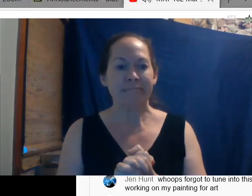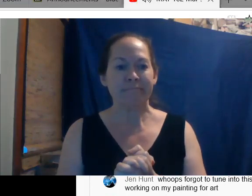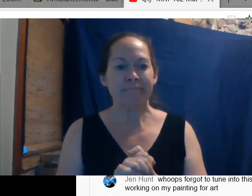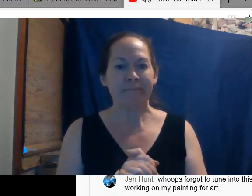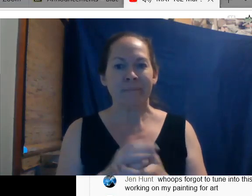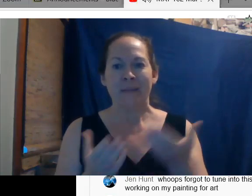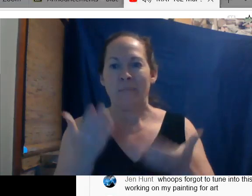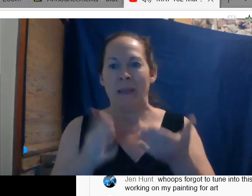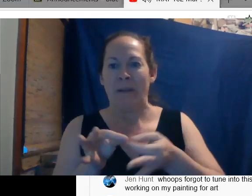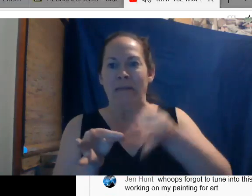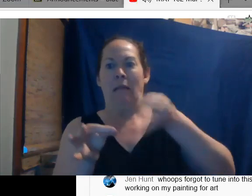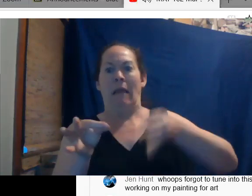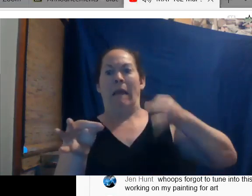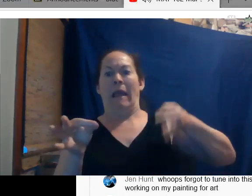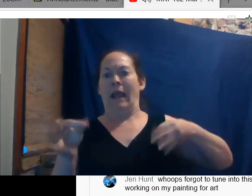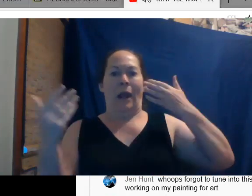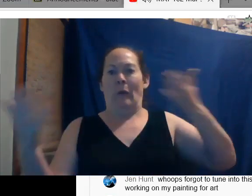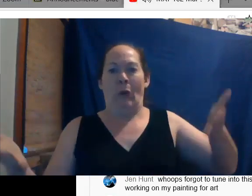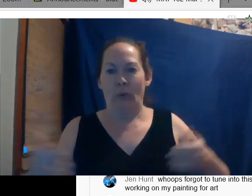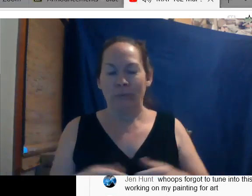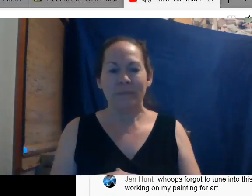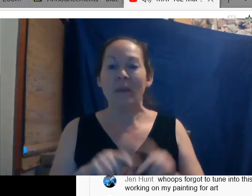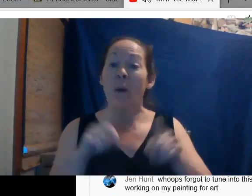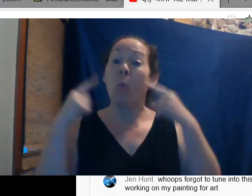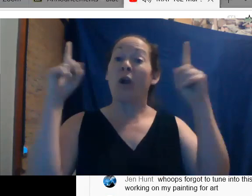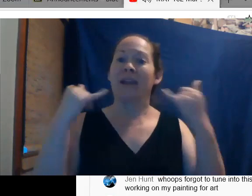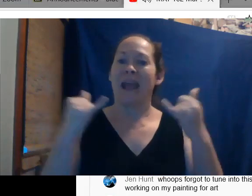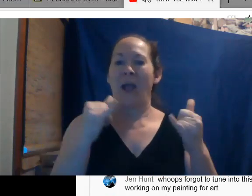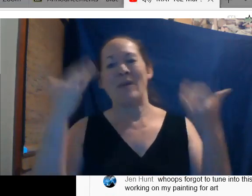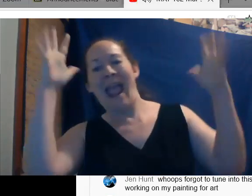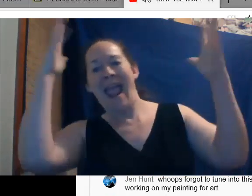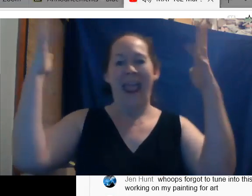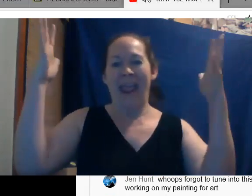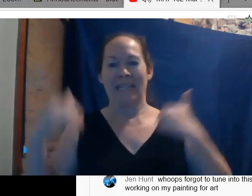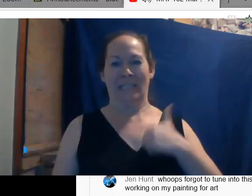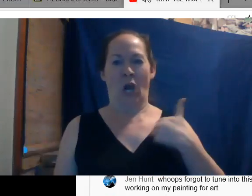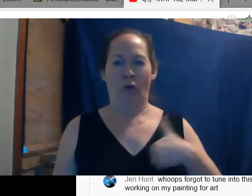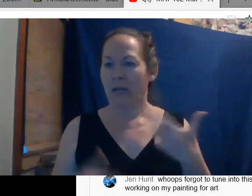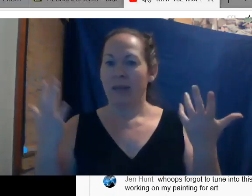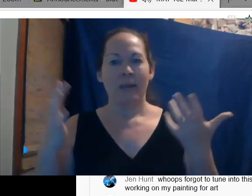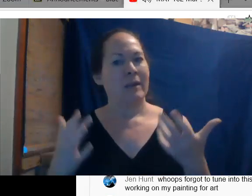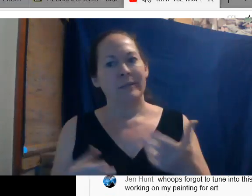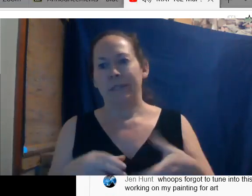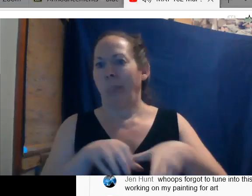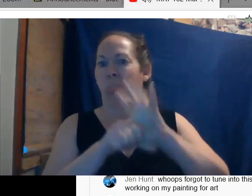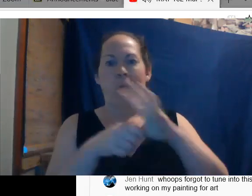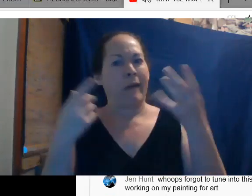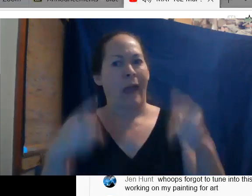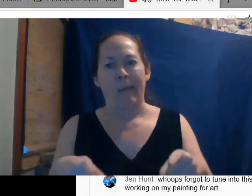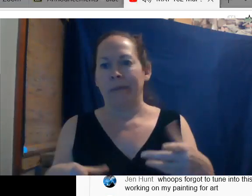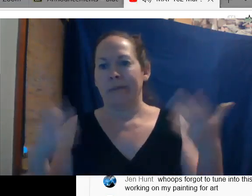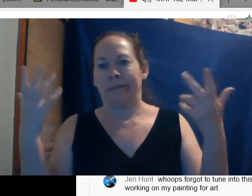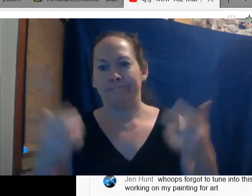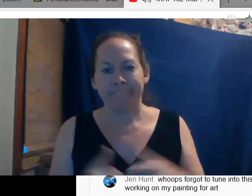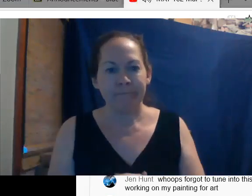might be on a longer delay. All right, good. All right. Yay, audio check. Sorry about that. It happens sometimes, and sometimes there